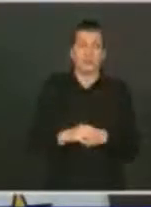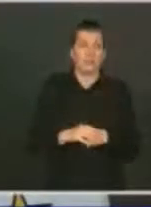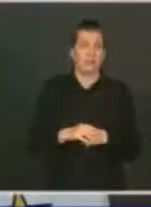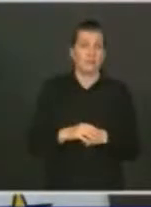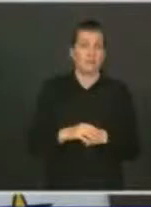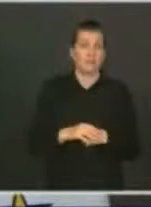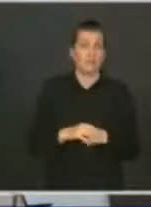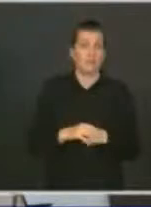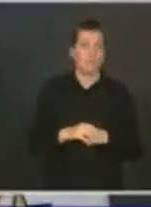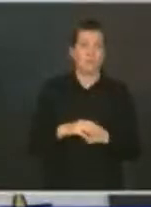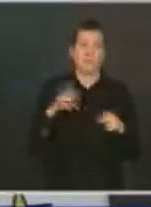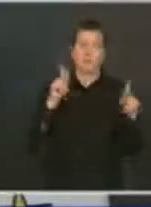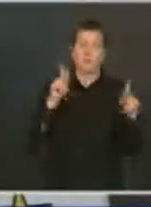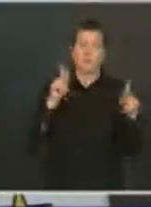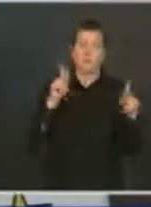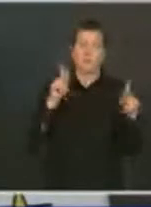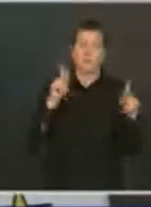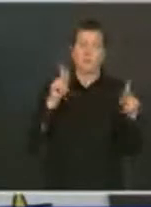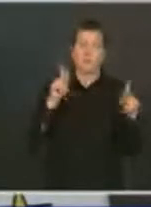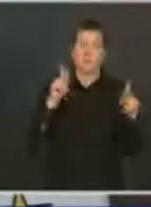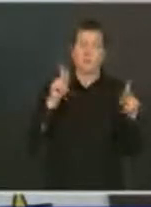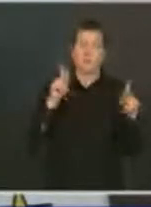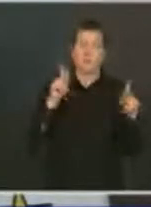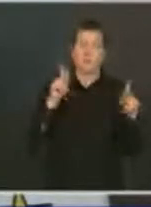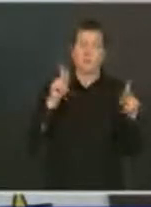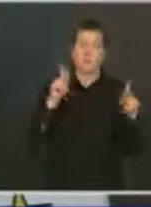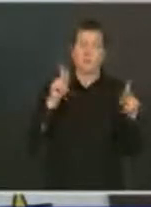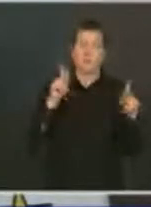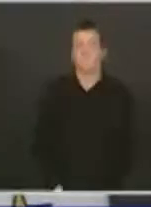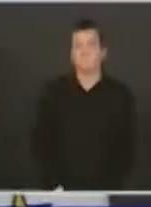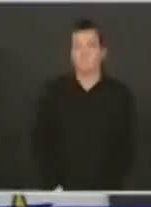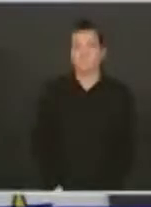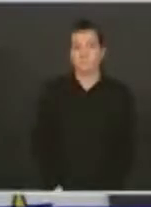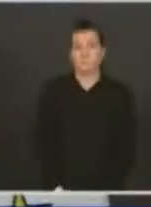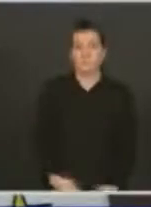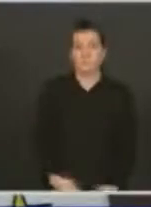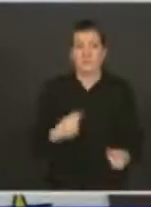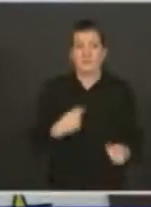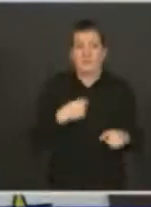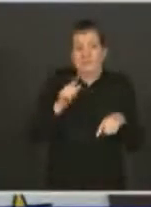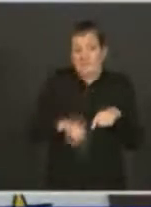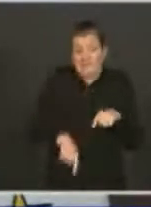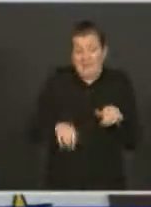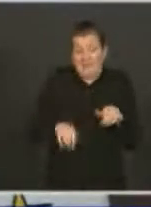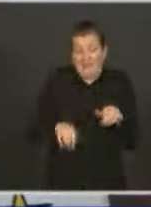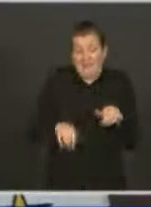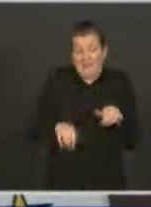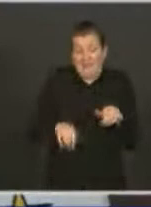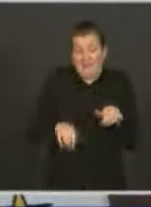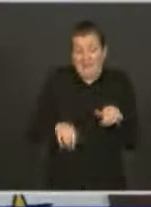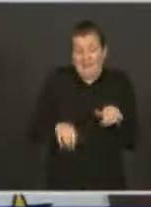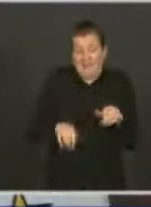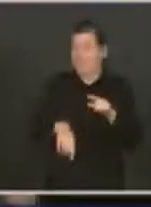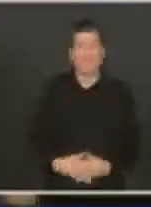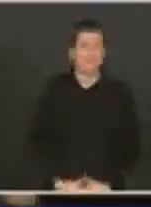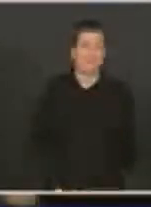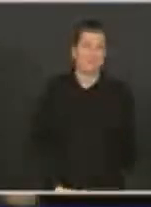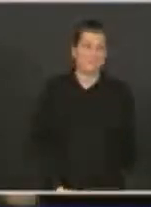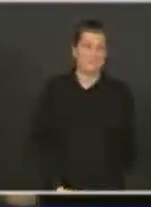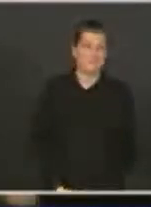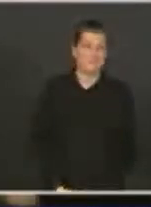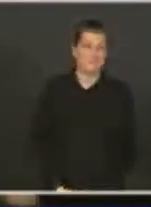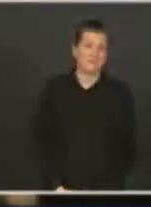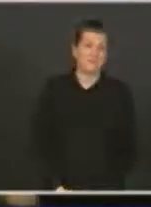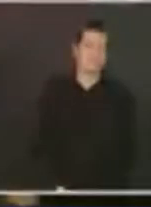I'm struggling to get folks to make that happen. What's the status of the other 2 field hospitals?